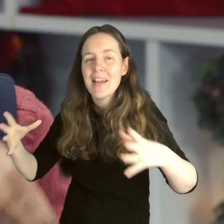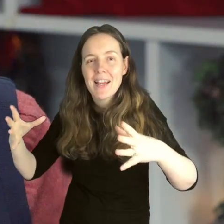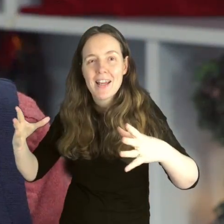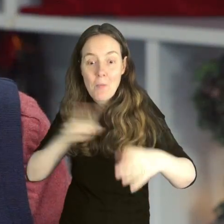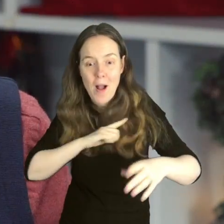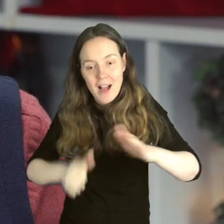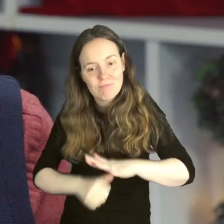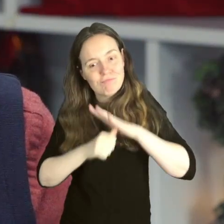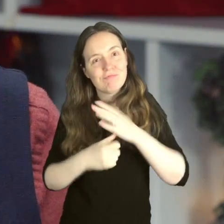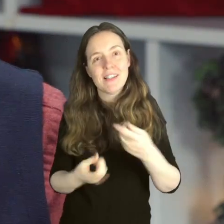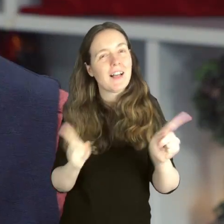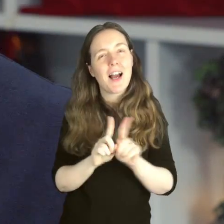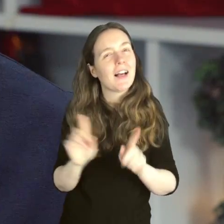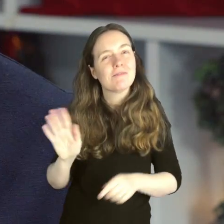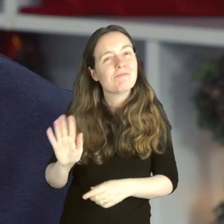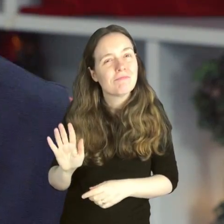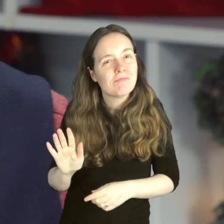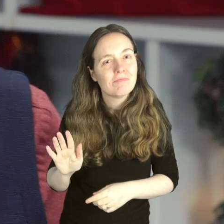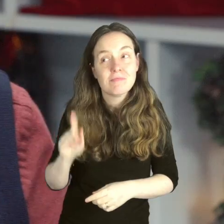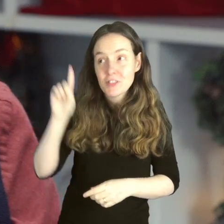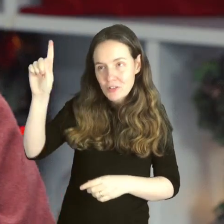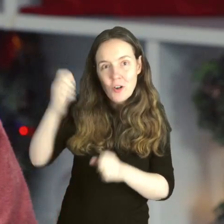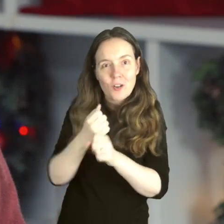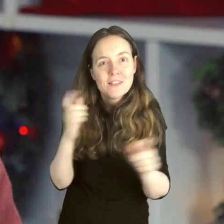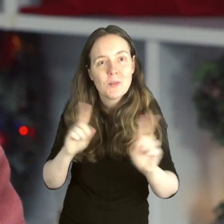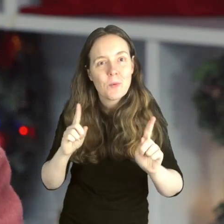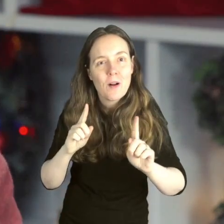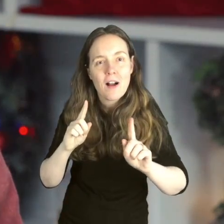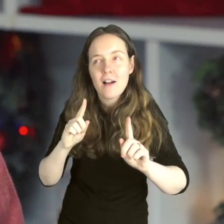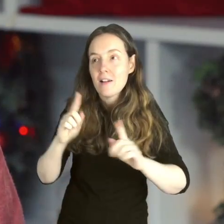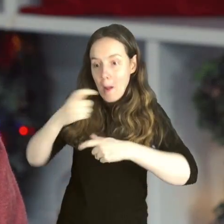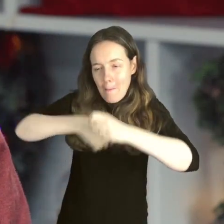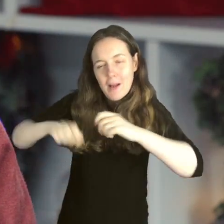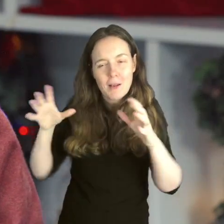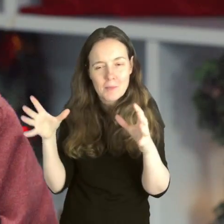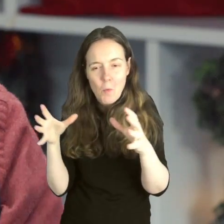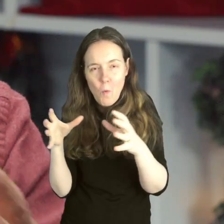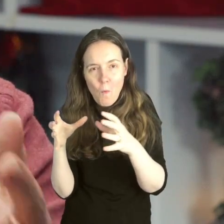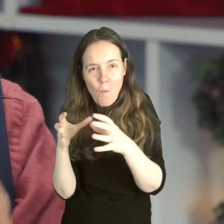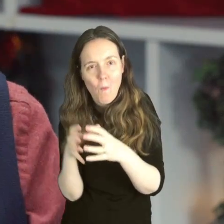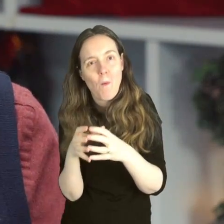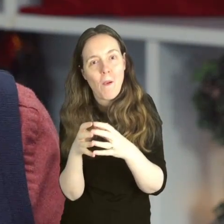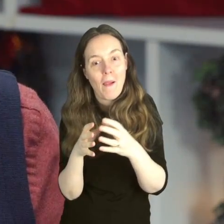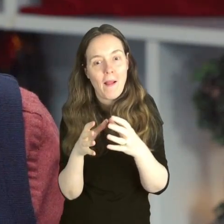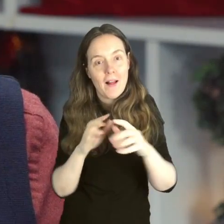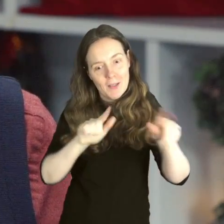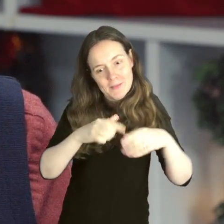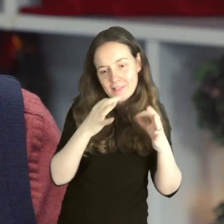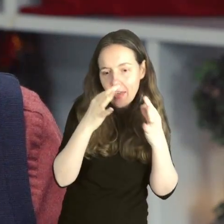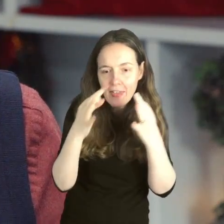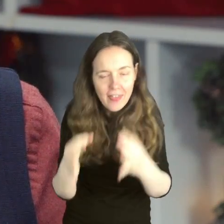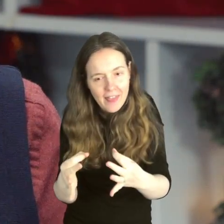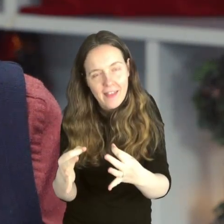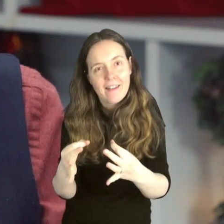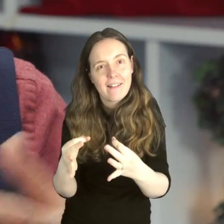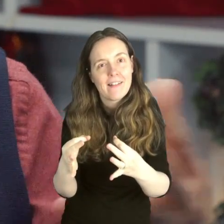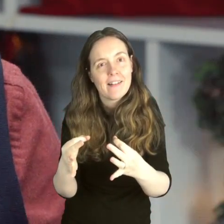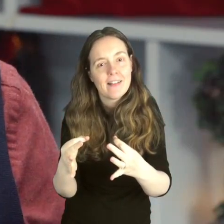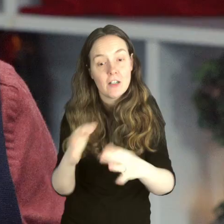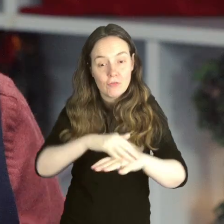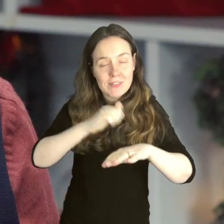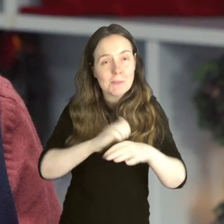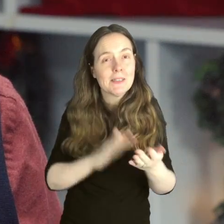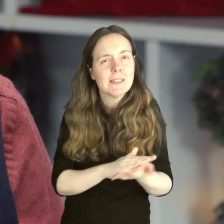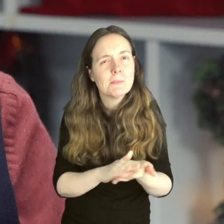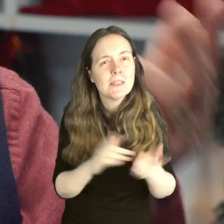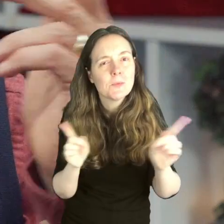to impress us, so he made himself smaller to attract us.